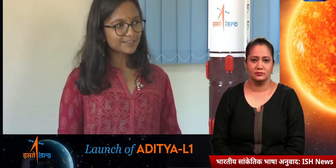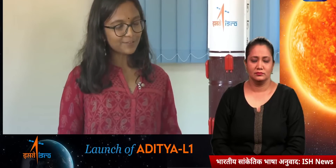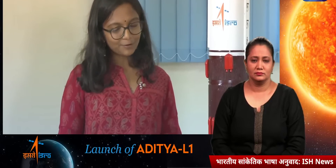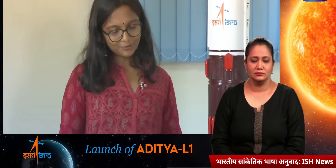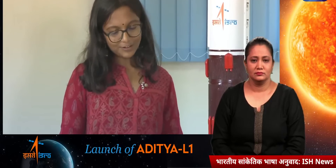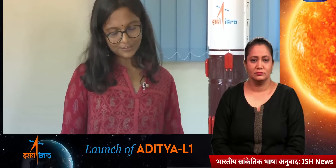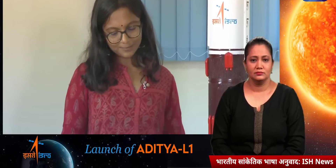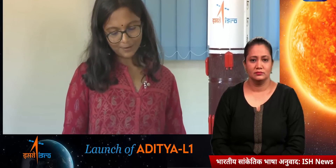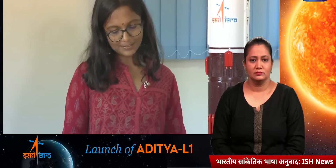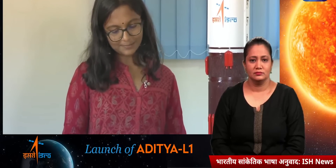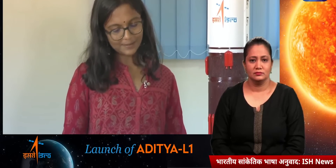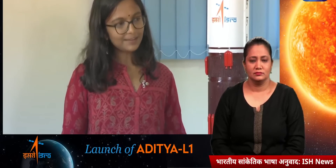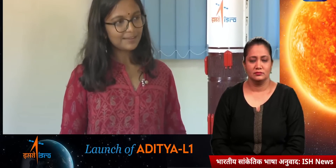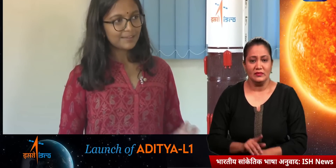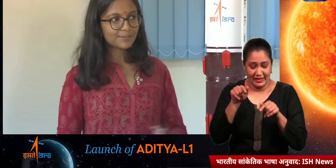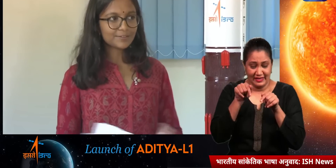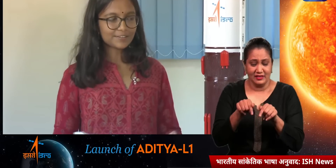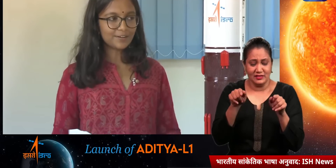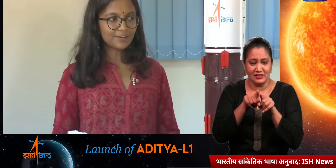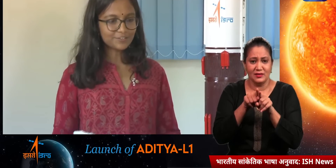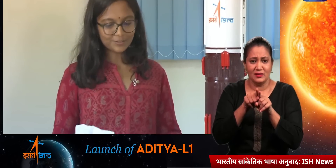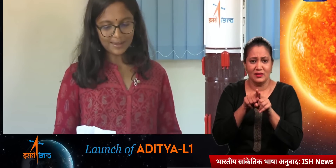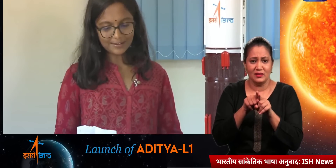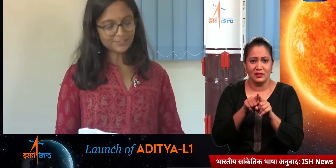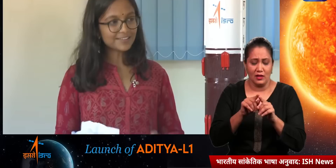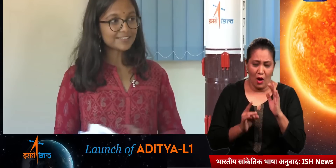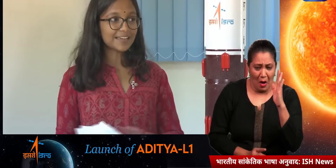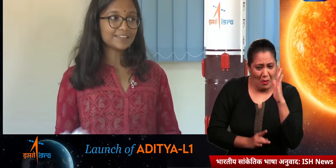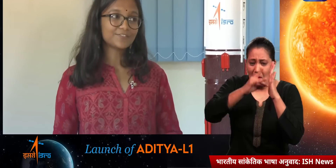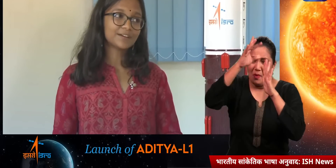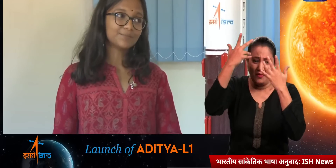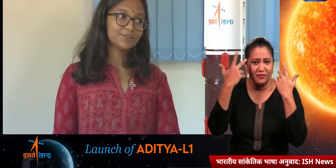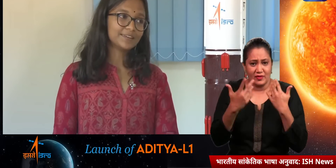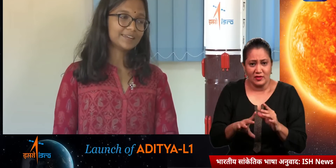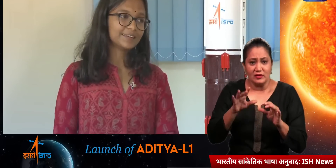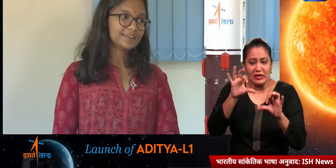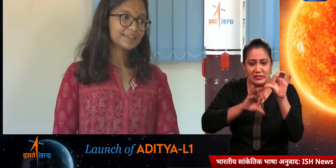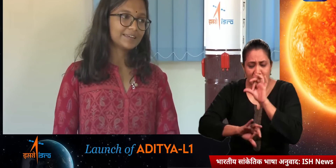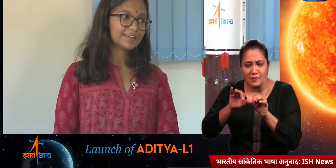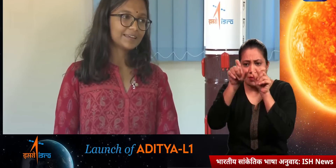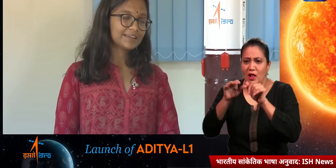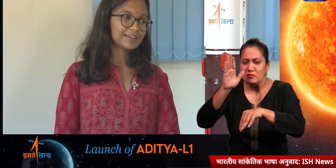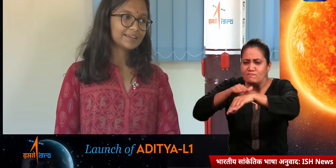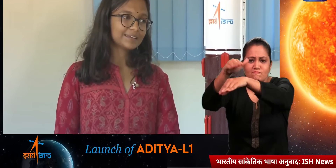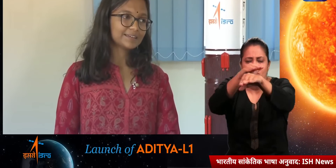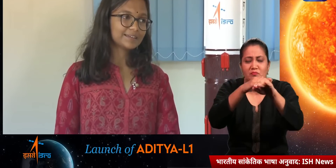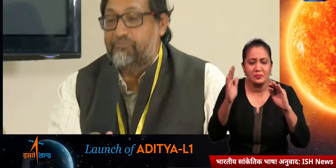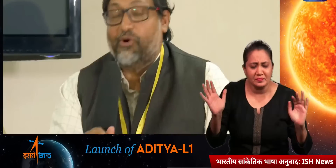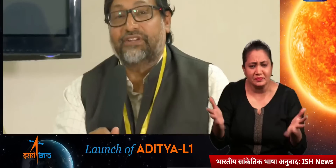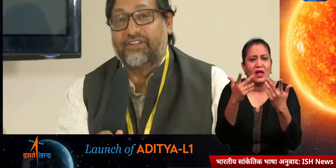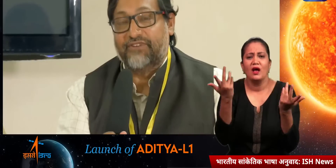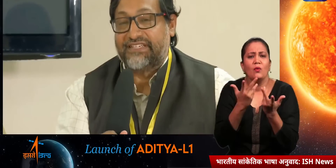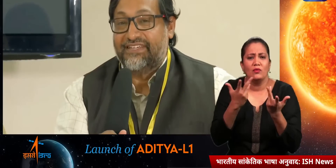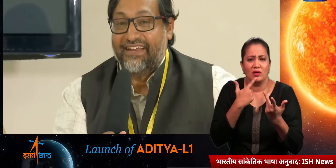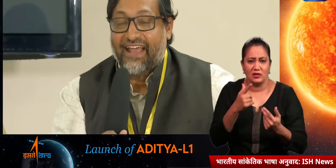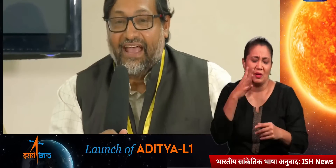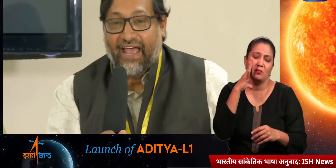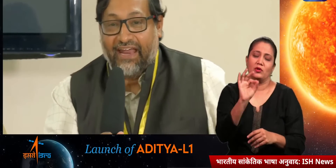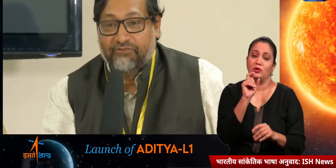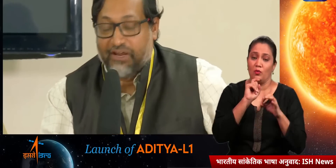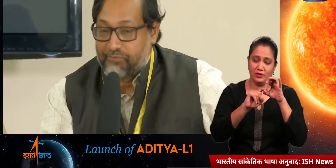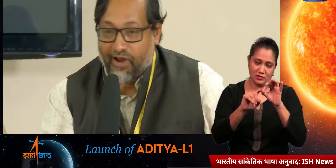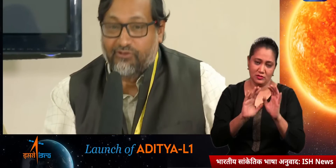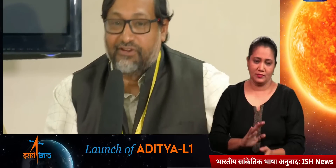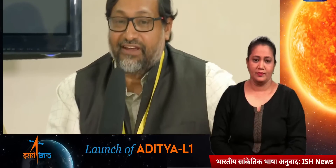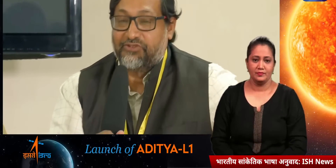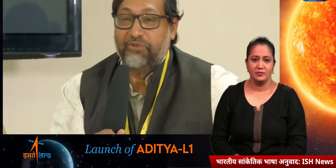what kinds of outreach is possible through this launch to energize the scientific community? This is a very, very important question,